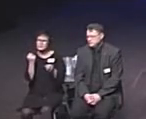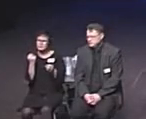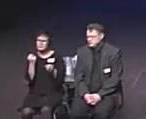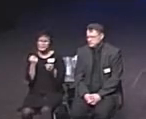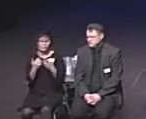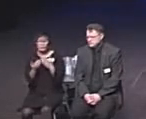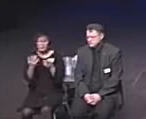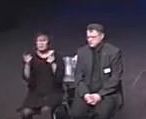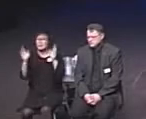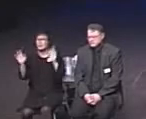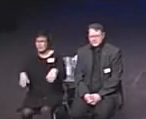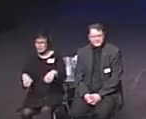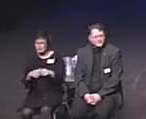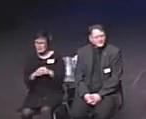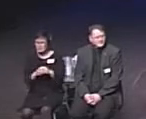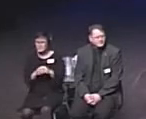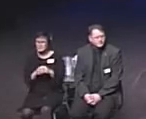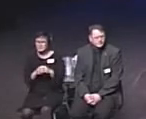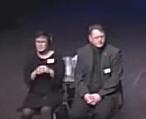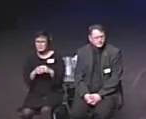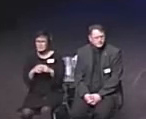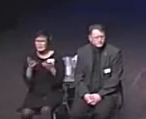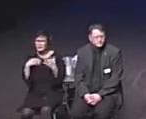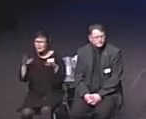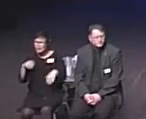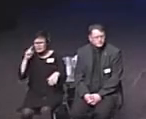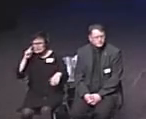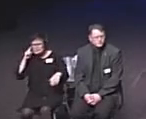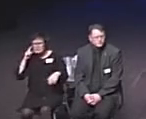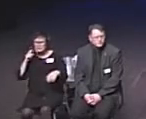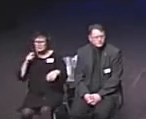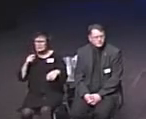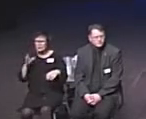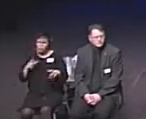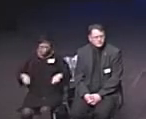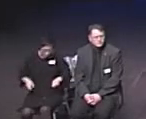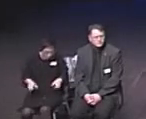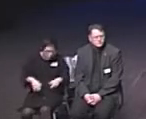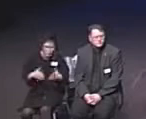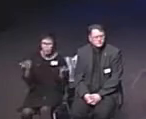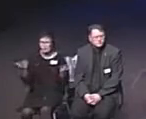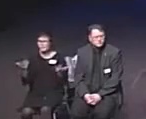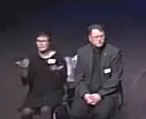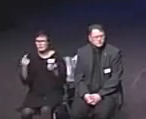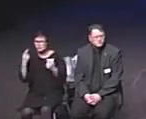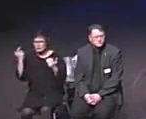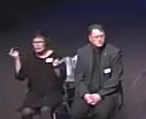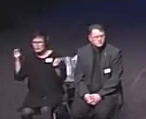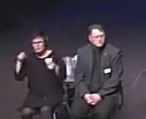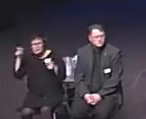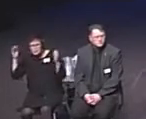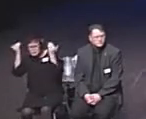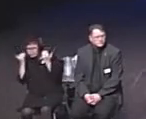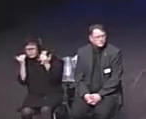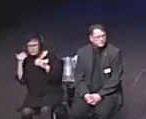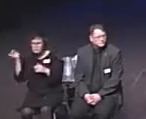in any, without hesitating, even if you're in a wheelchair. If you are hearing impaired, then we